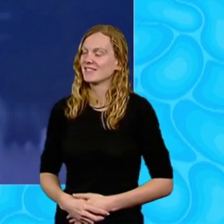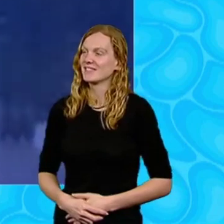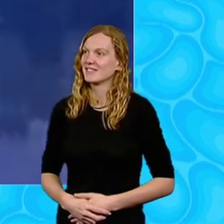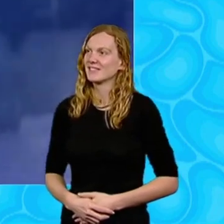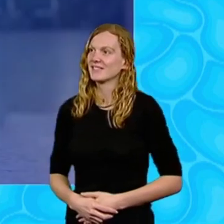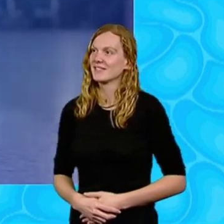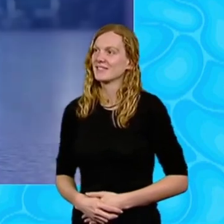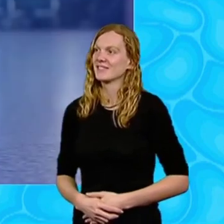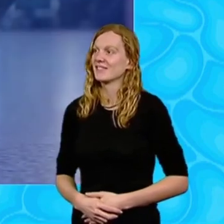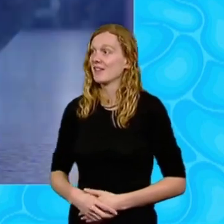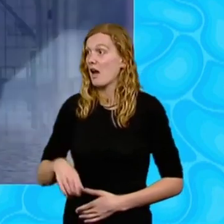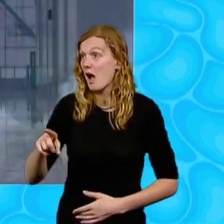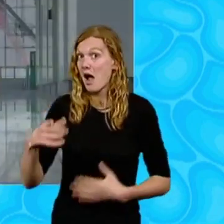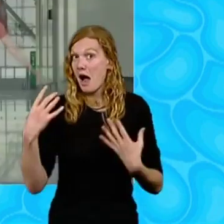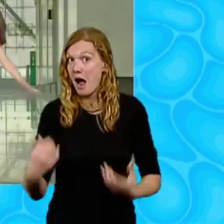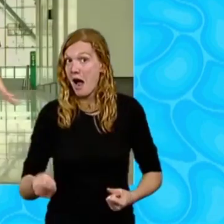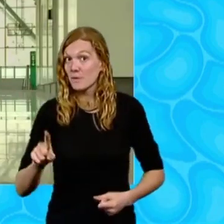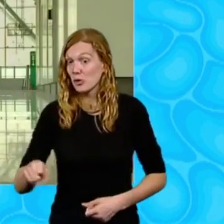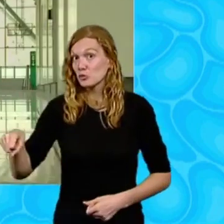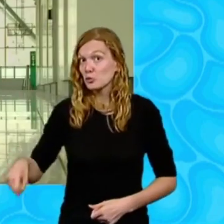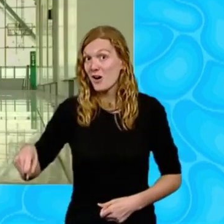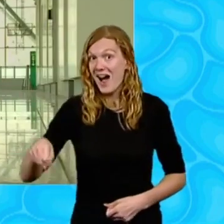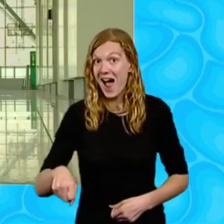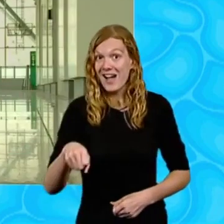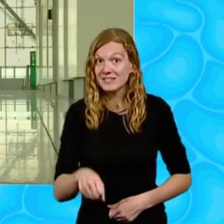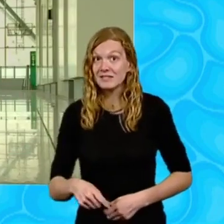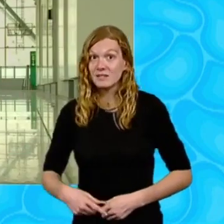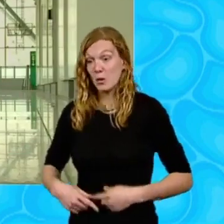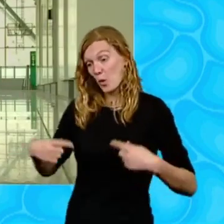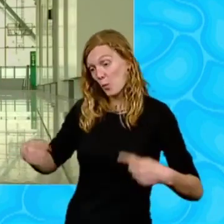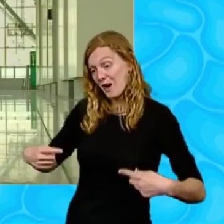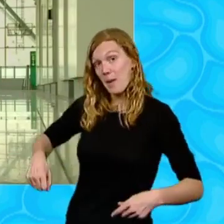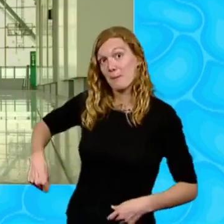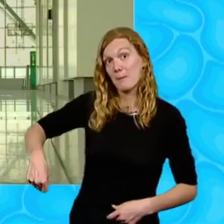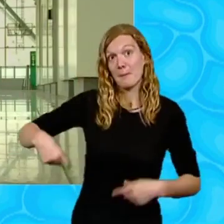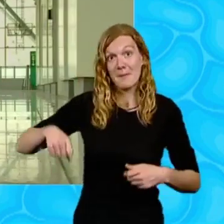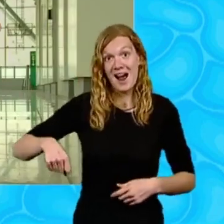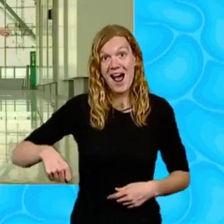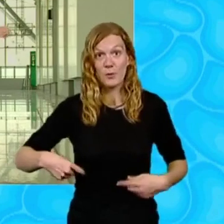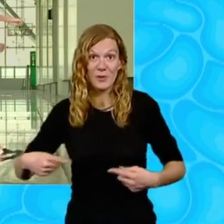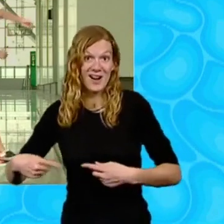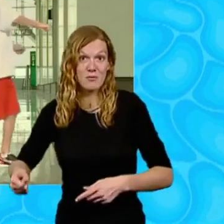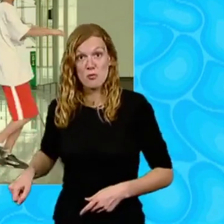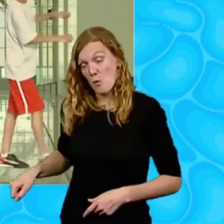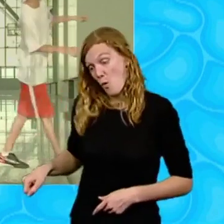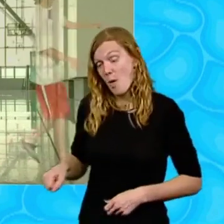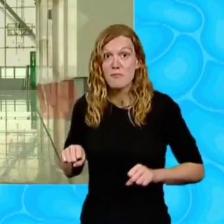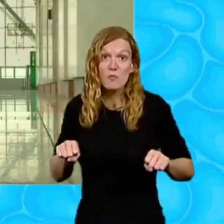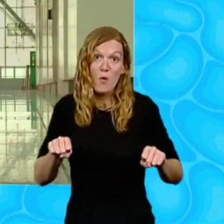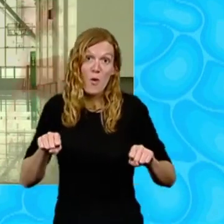Do you have a suitcase or perhaps a bag on wheels? You can push it on a